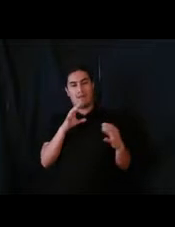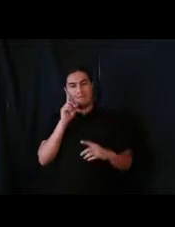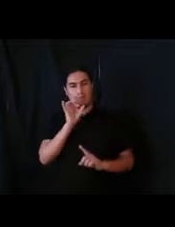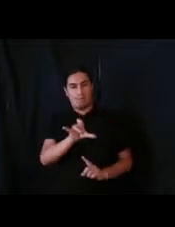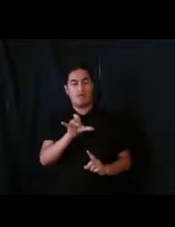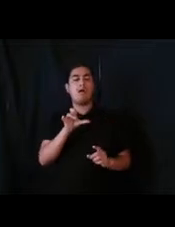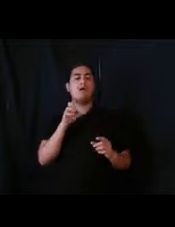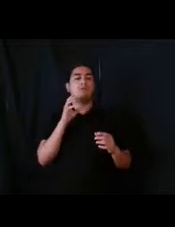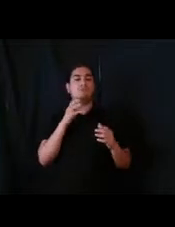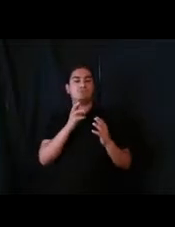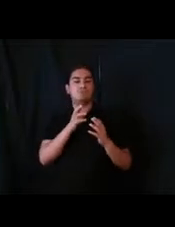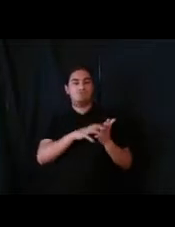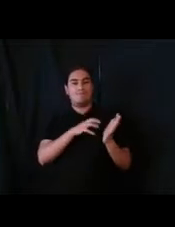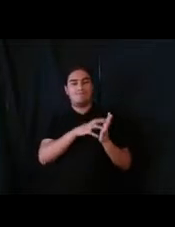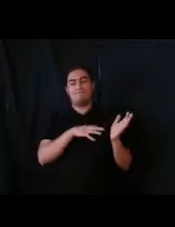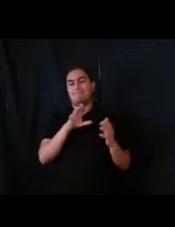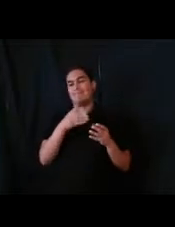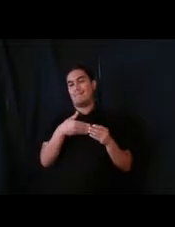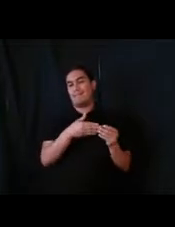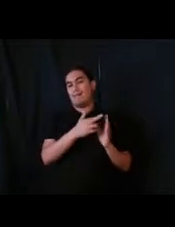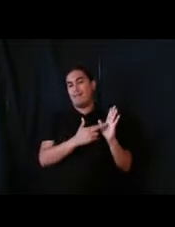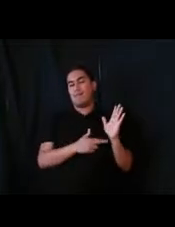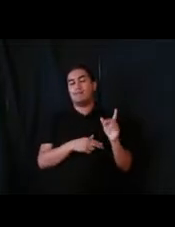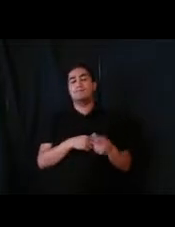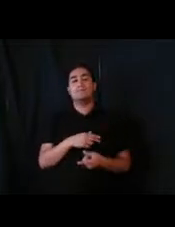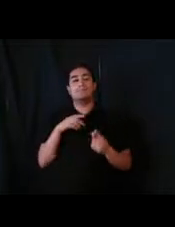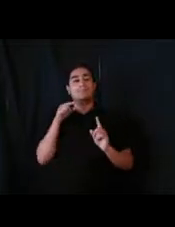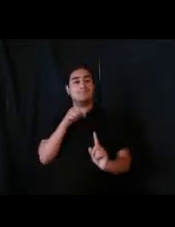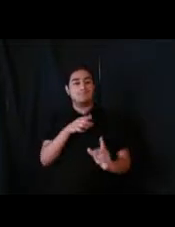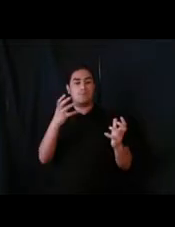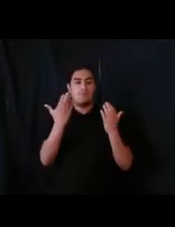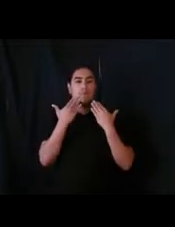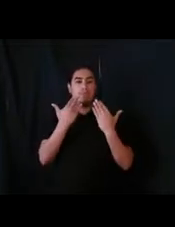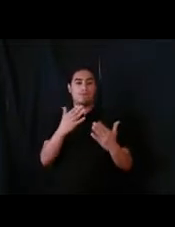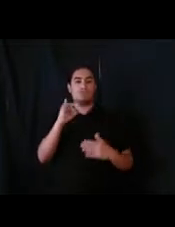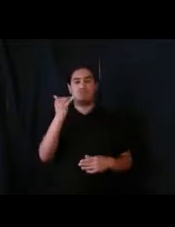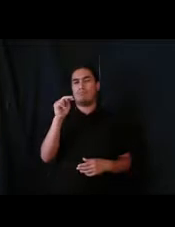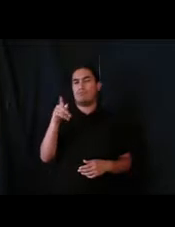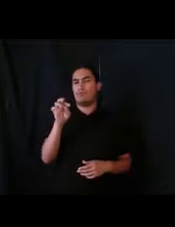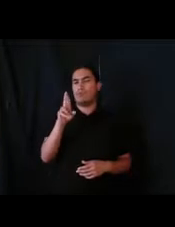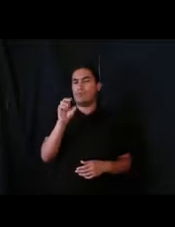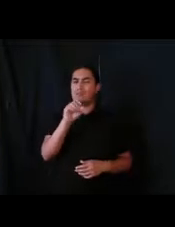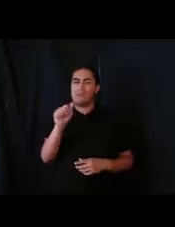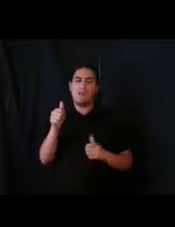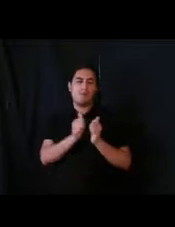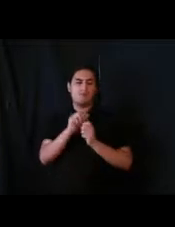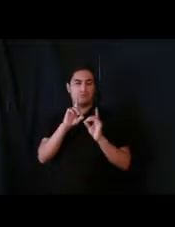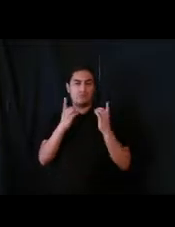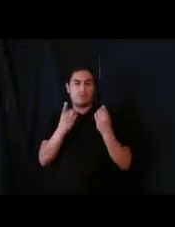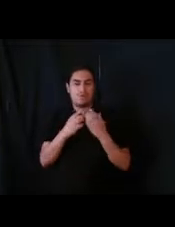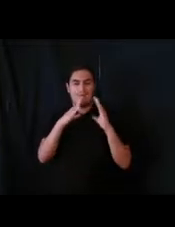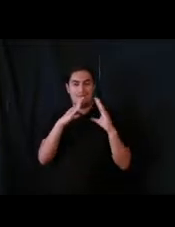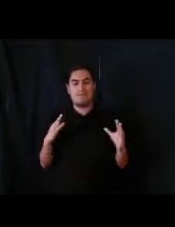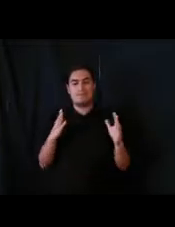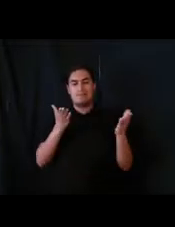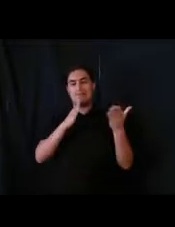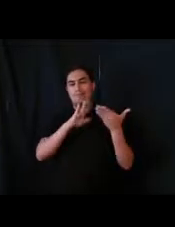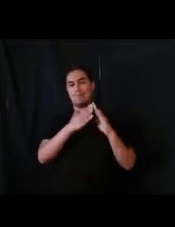of the draft guidelines in particular i would like to thank josh rosa formerly with the department of housing and community